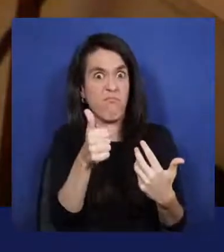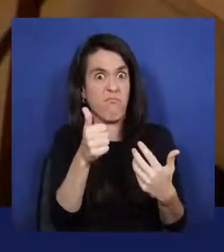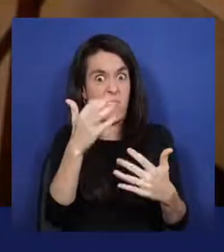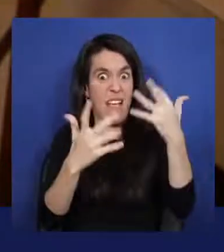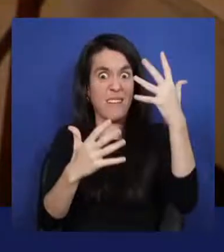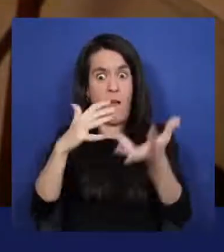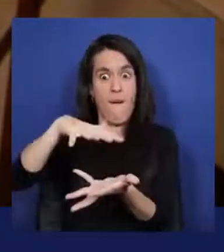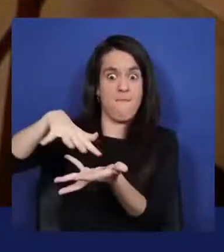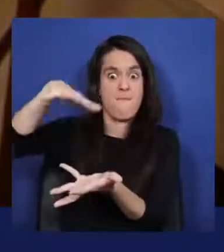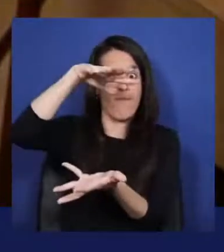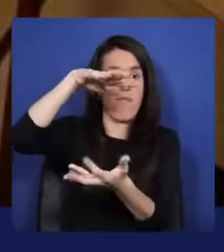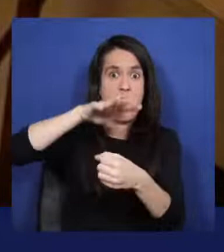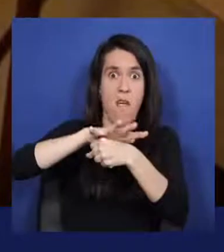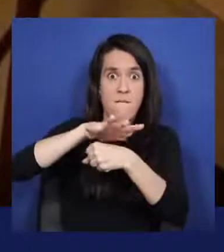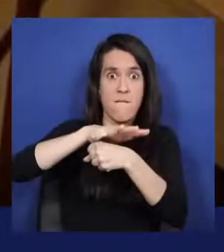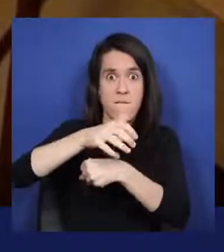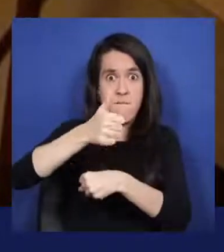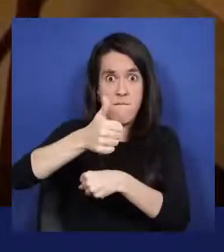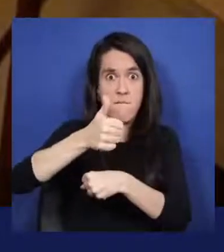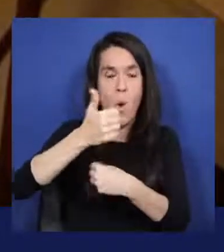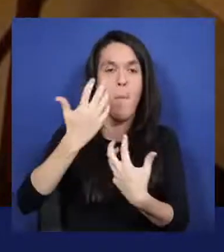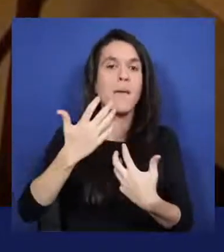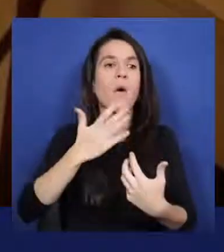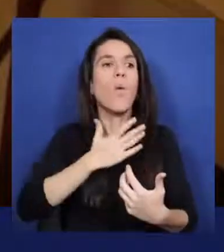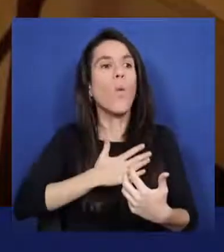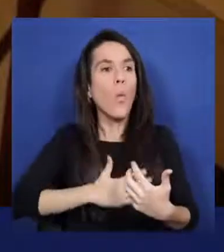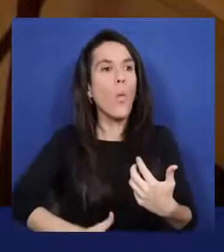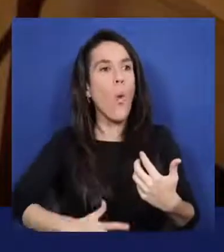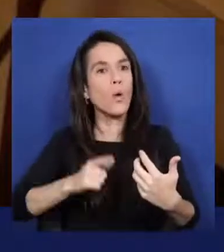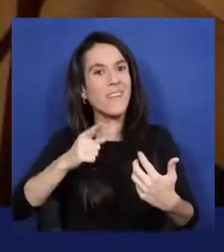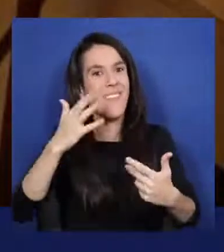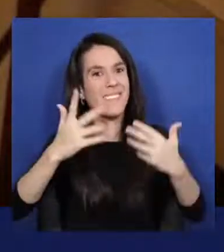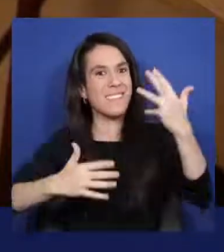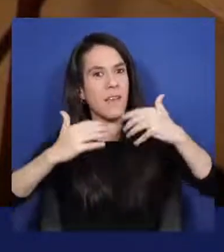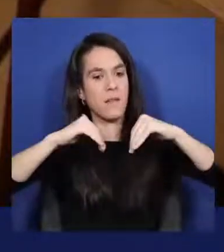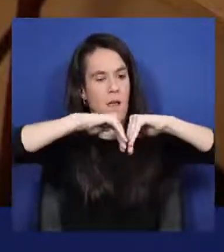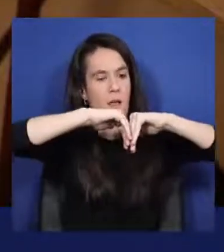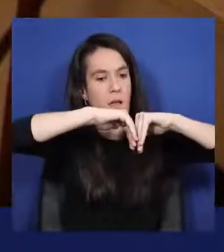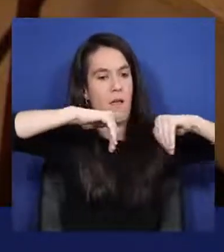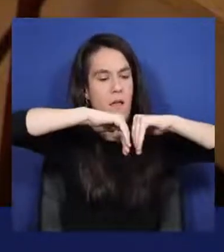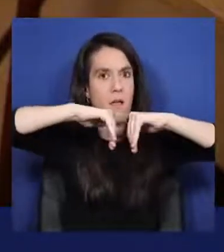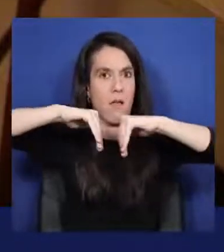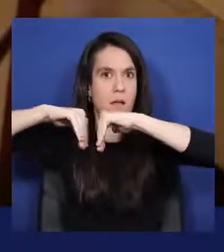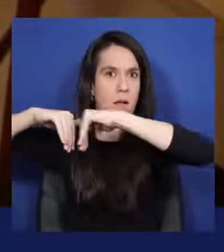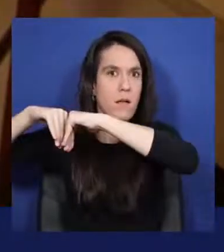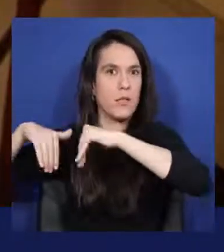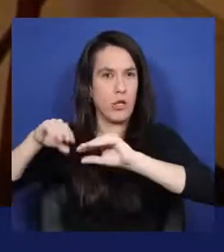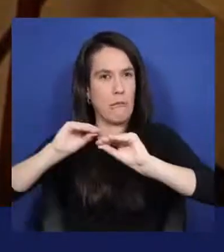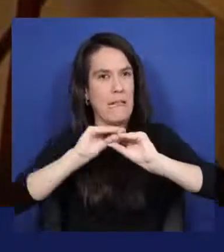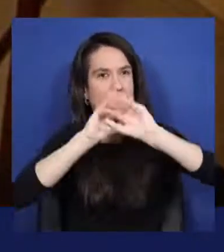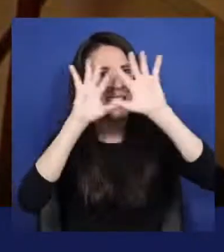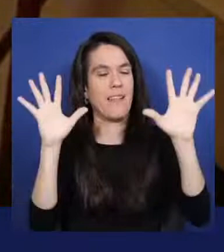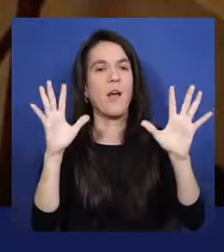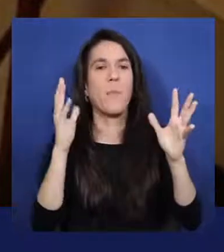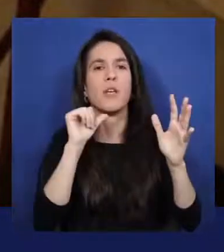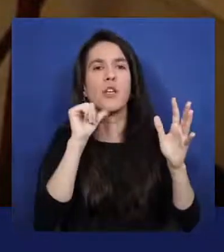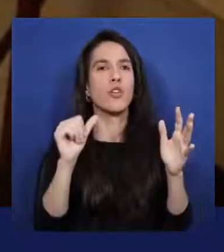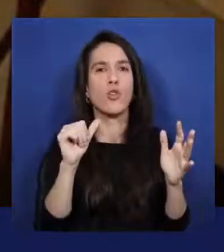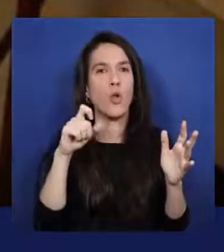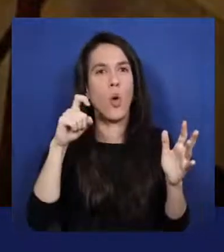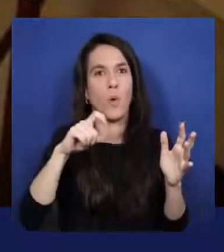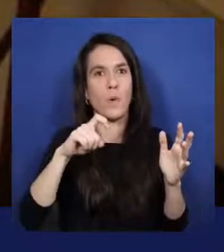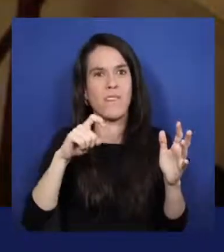do you just want to classify an image and you can use, for example, the custom services directly, so you don't need any compute yourself,